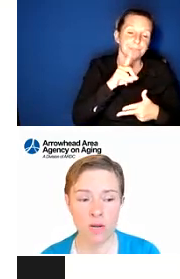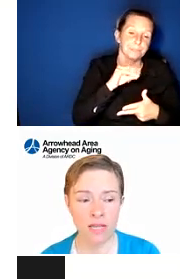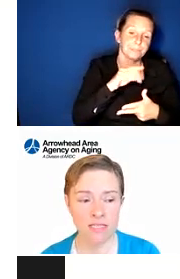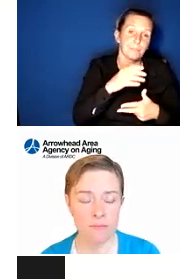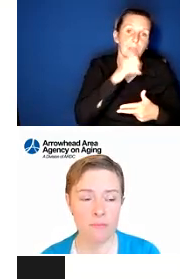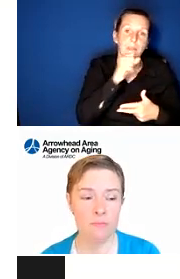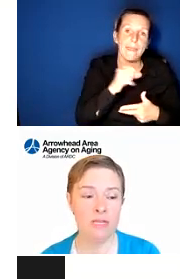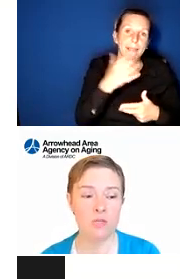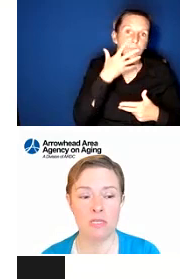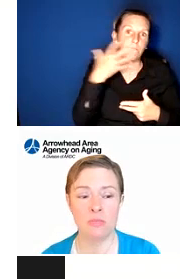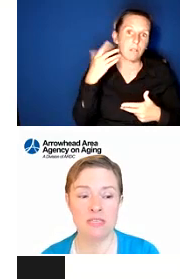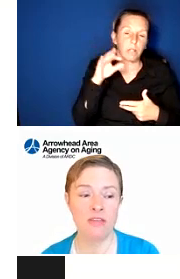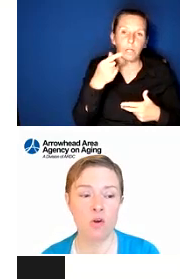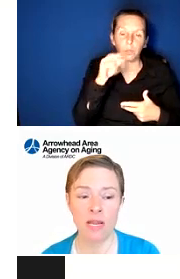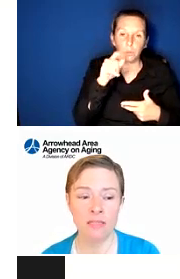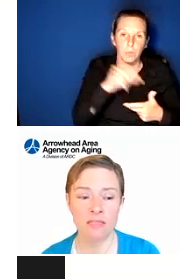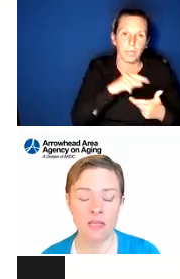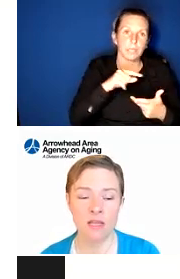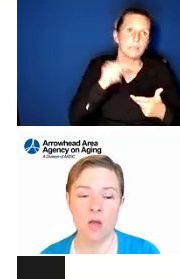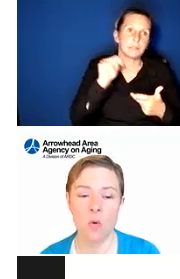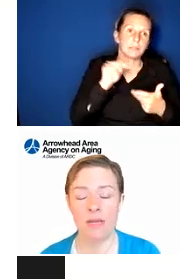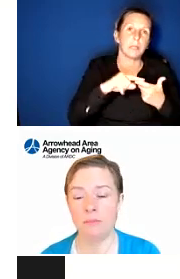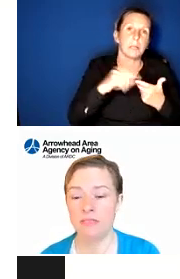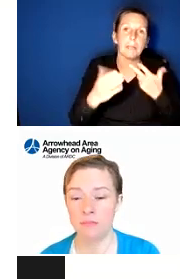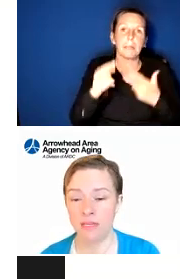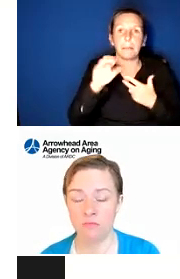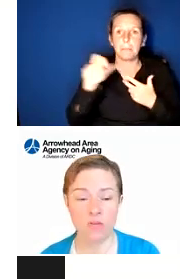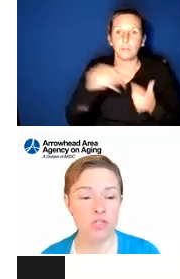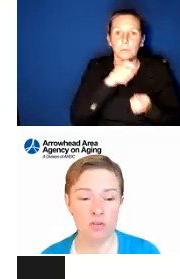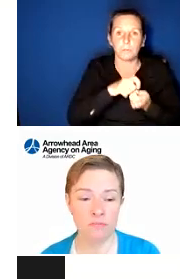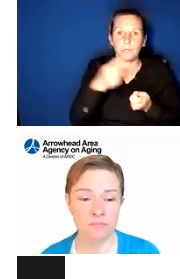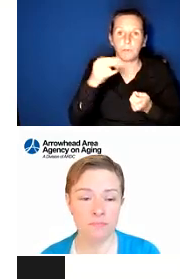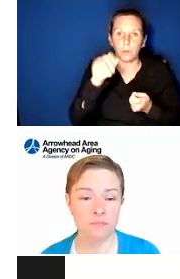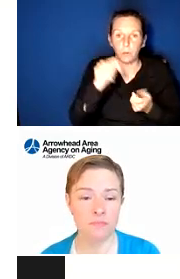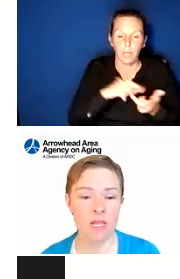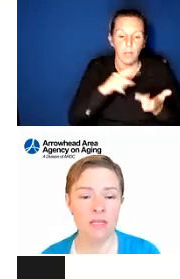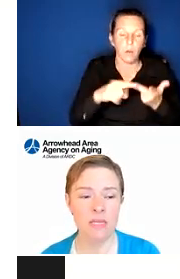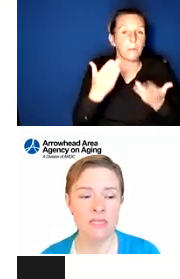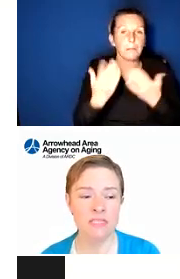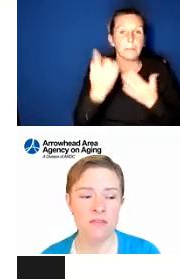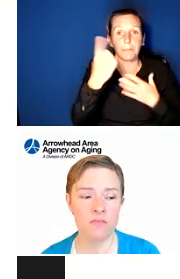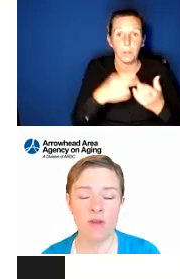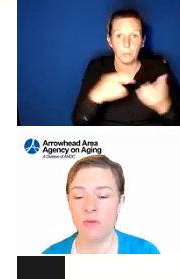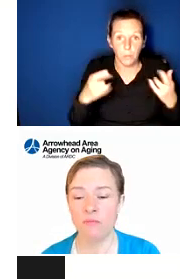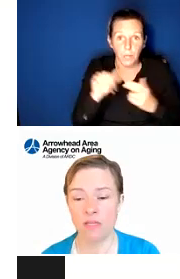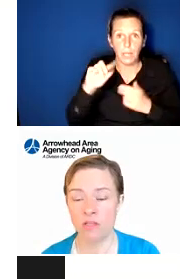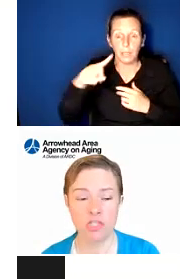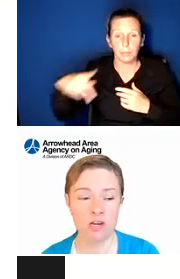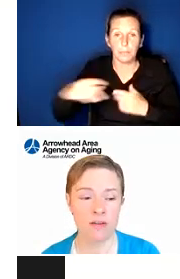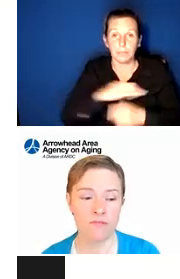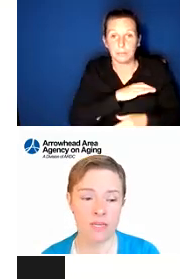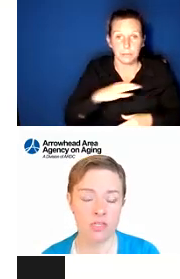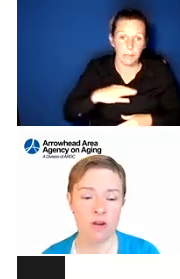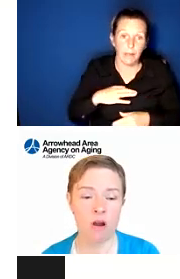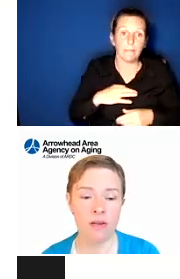age-friendly grants. It might be Minnesota-specific grants, or it might be something regional. EDP staff, we regularly